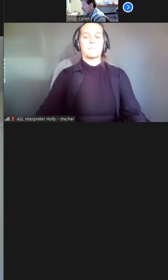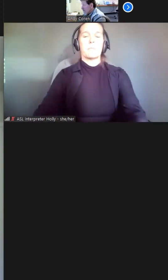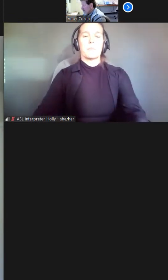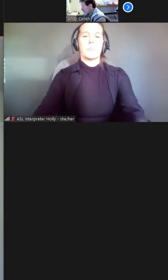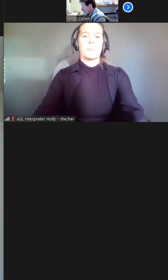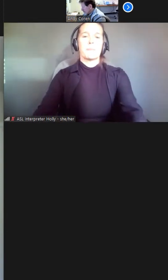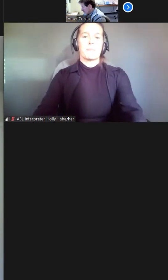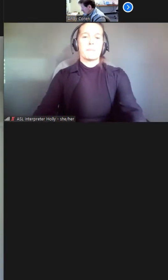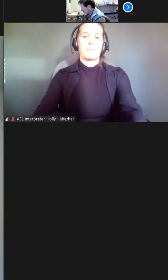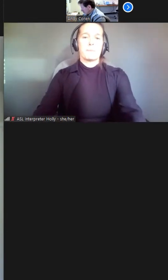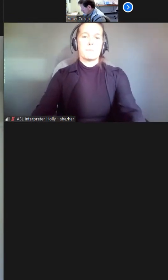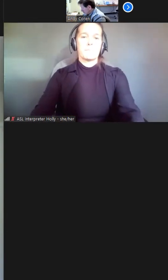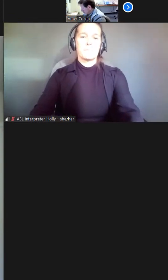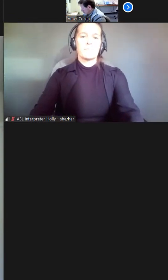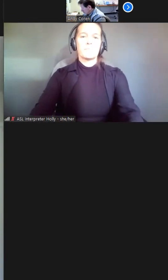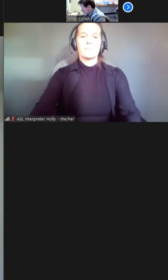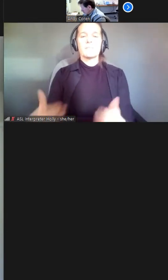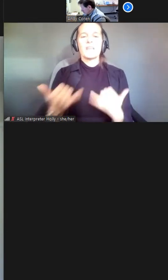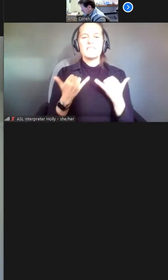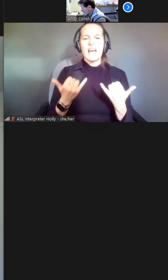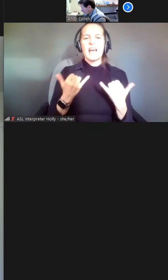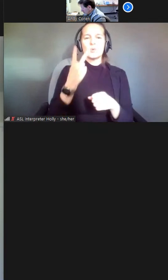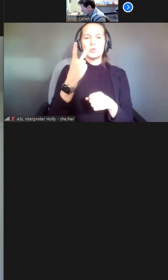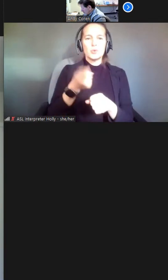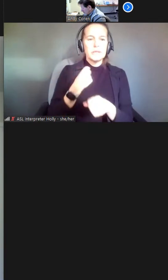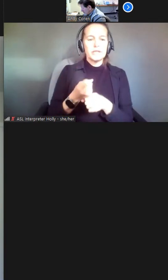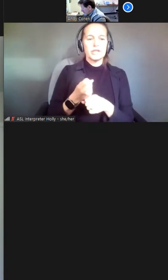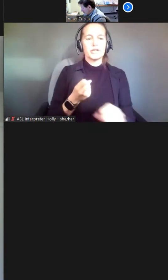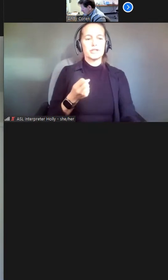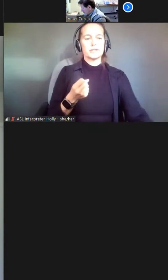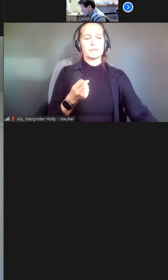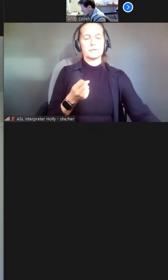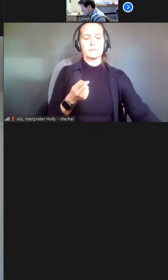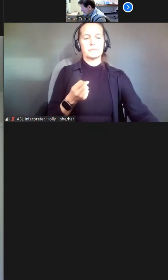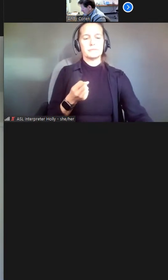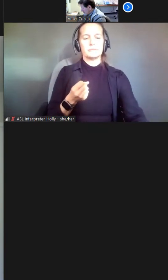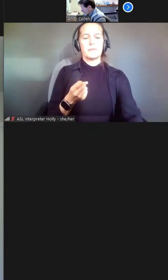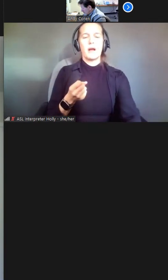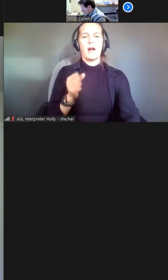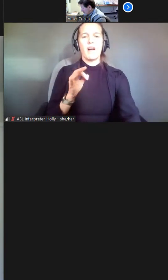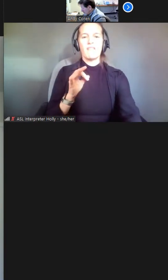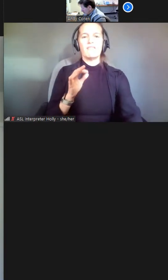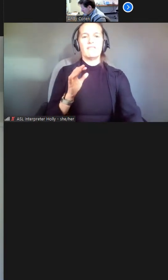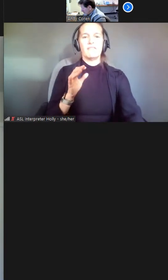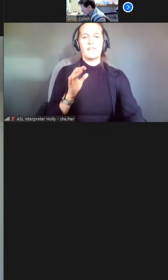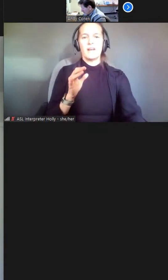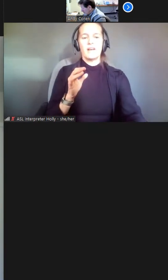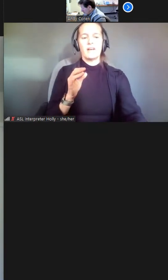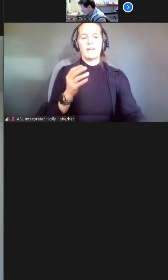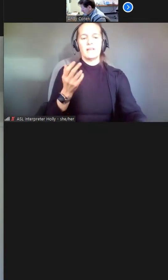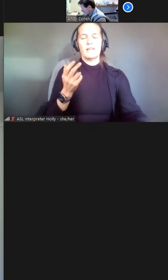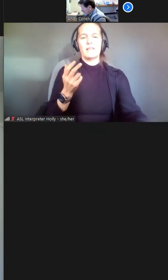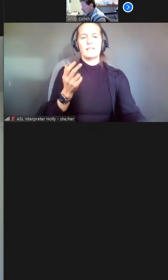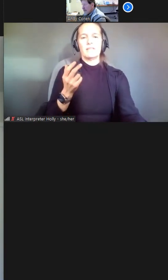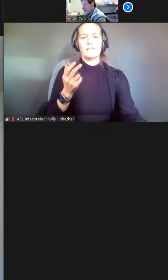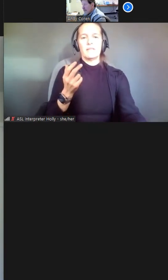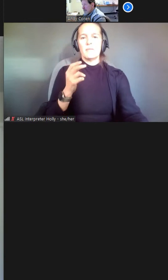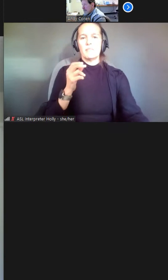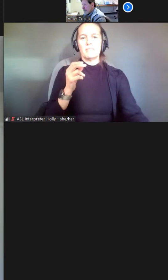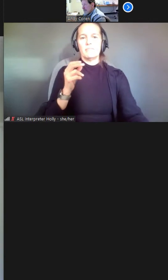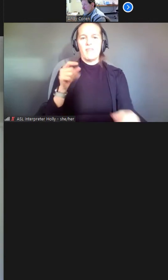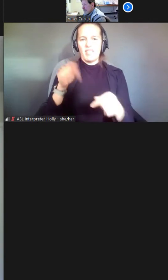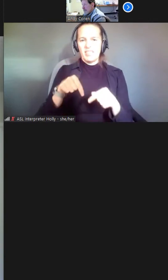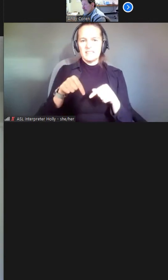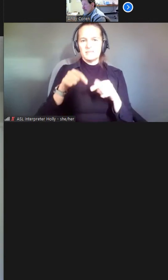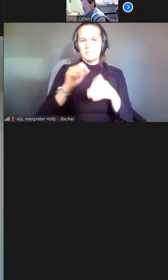now that we're 2 years into the pandemic, can you speak a little bit as to why the current mask and business restrictions are